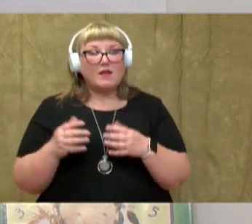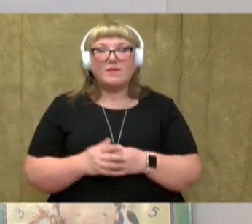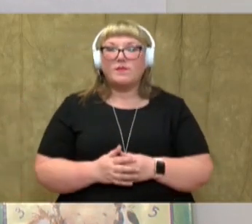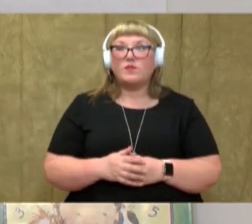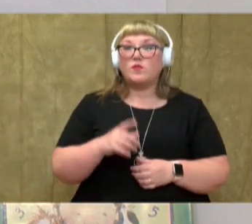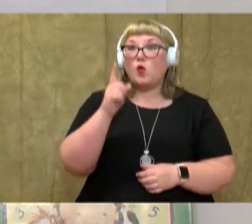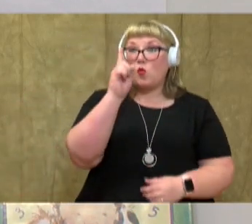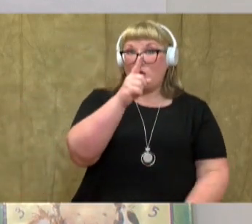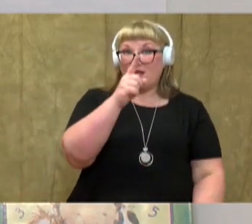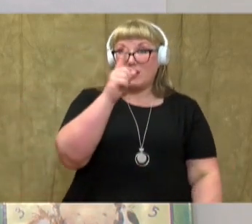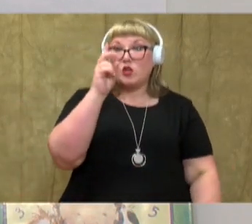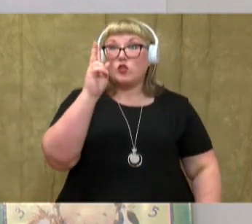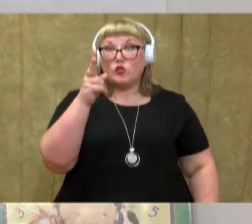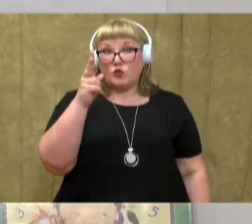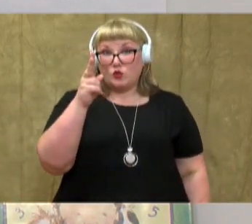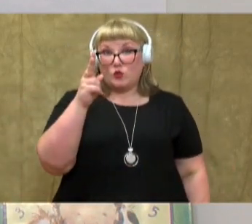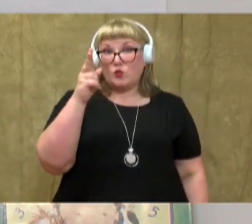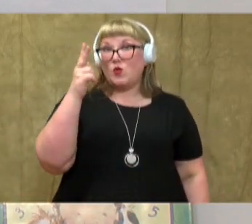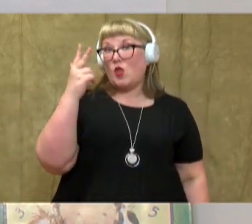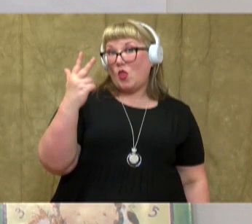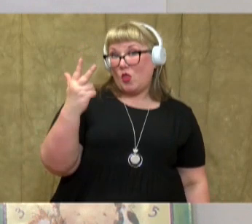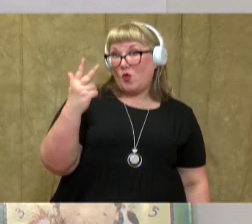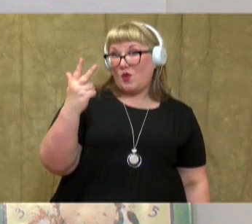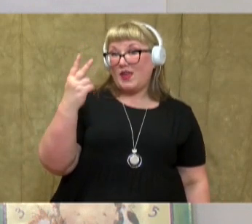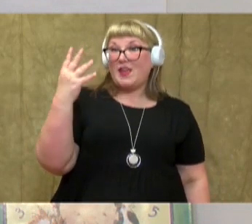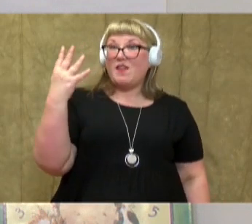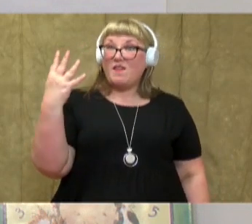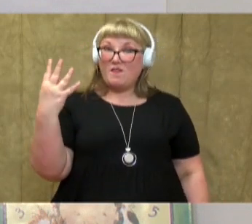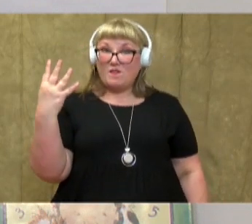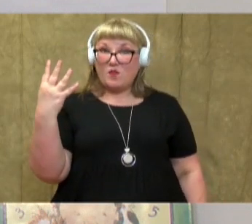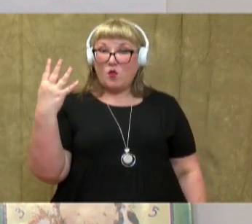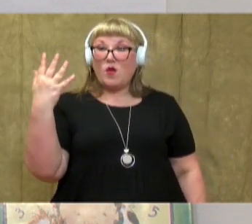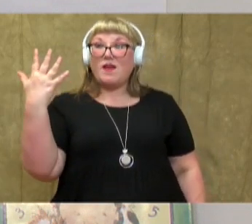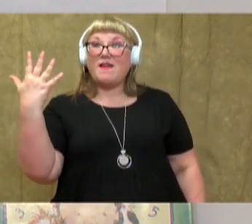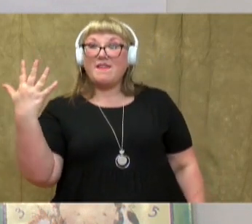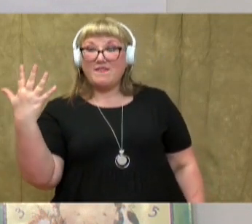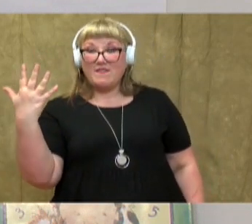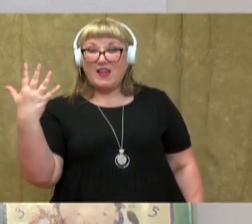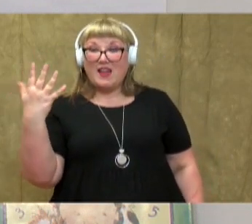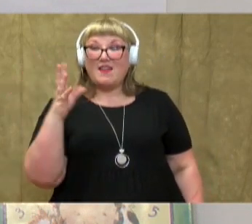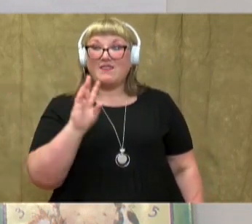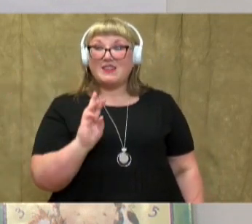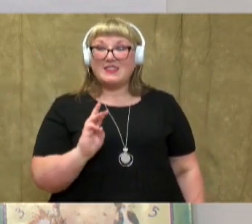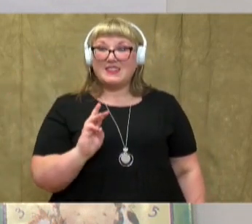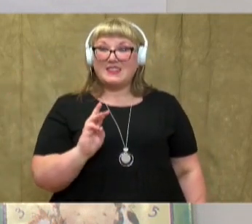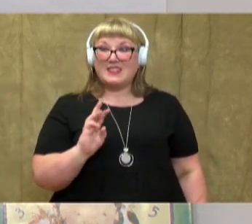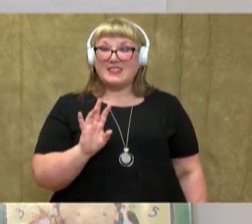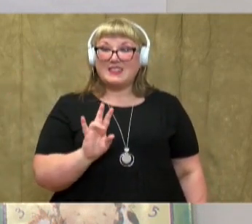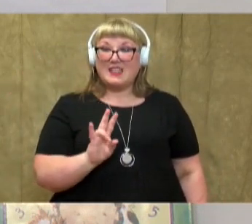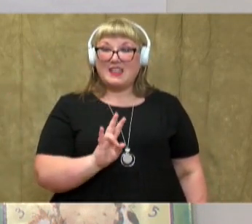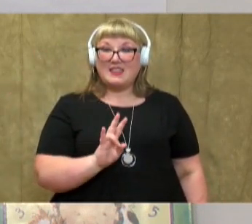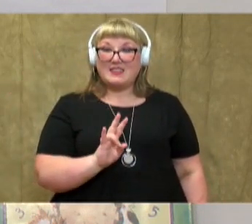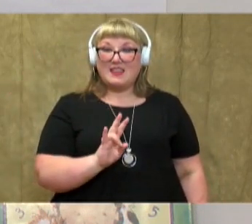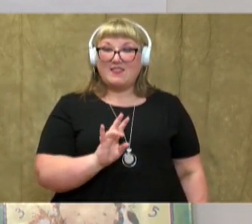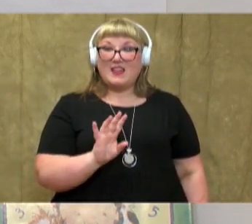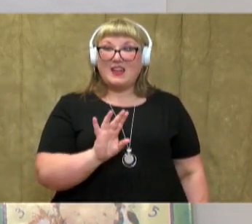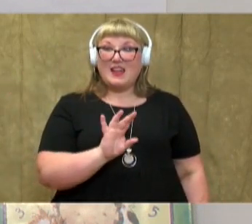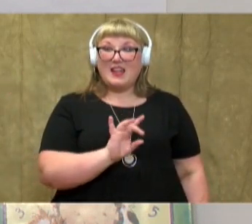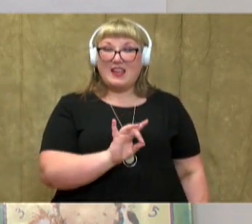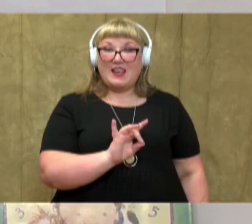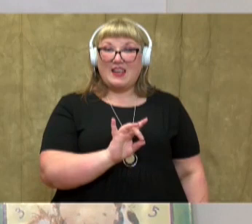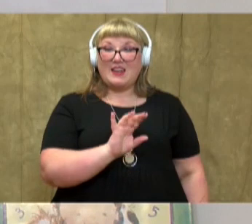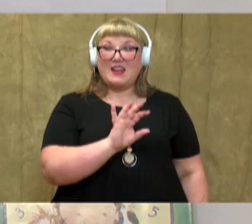frame. One, two, three, four, five, six,